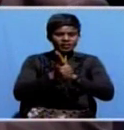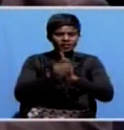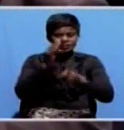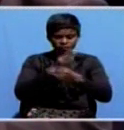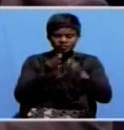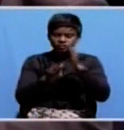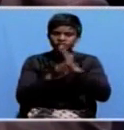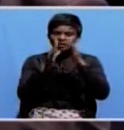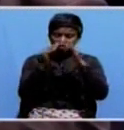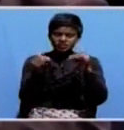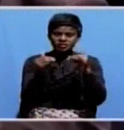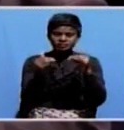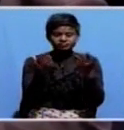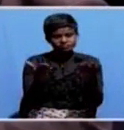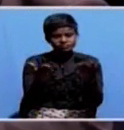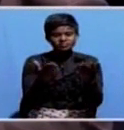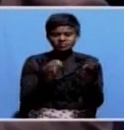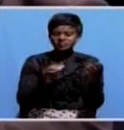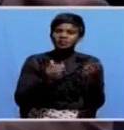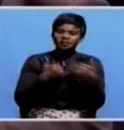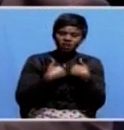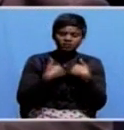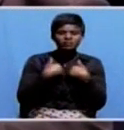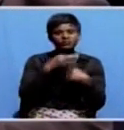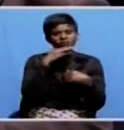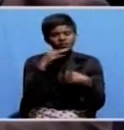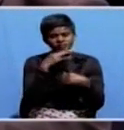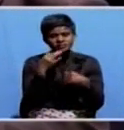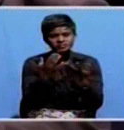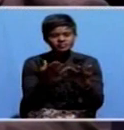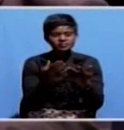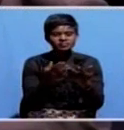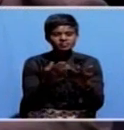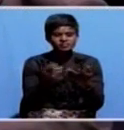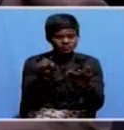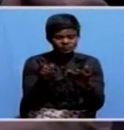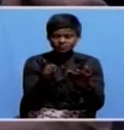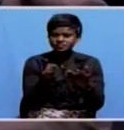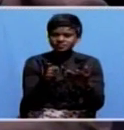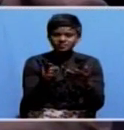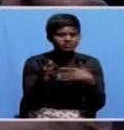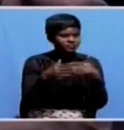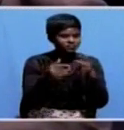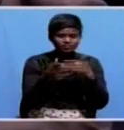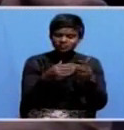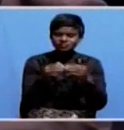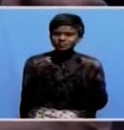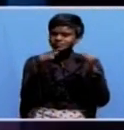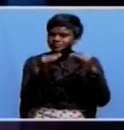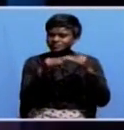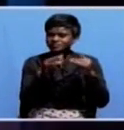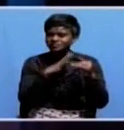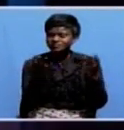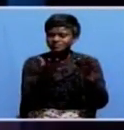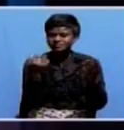house, to own a farm. And that was not the fair way. You would say there was